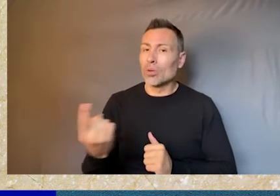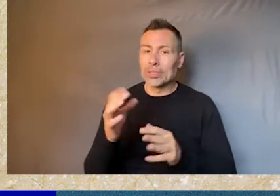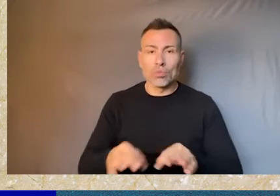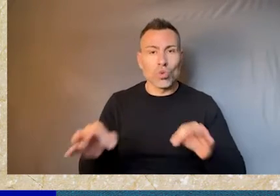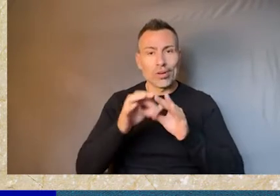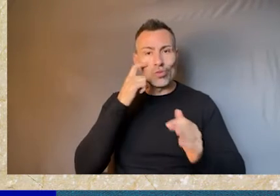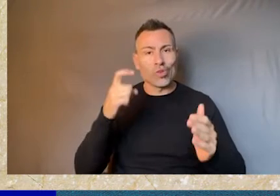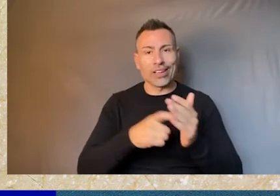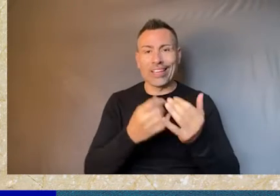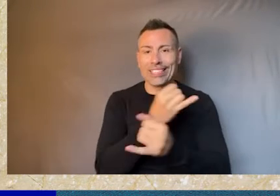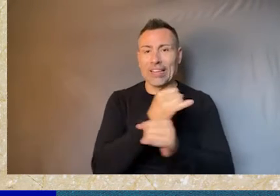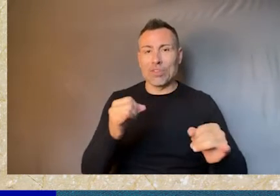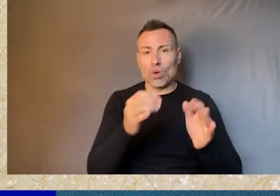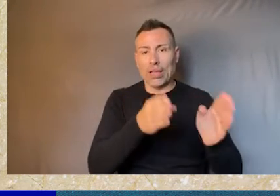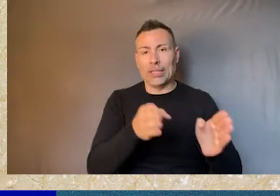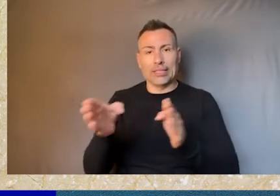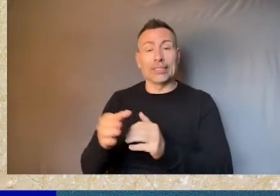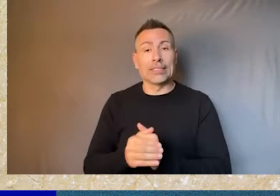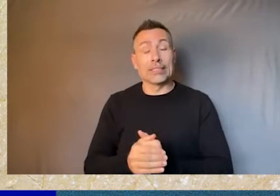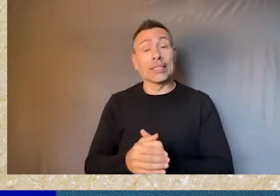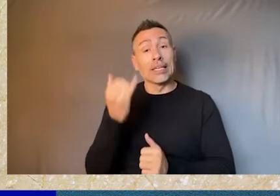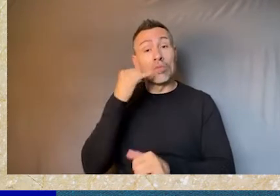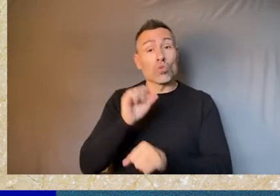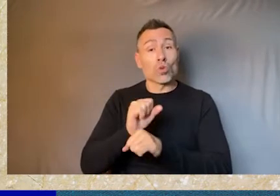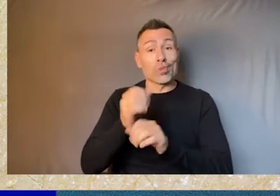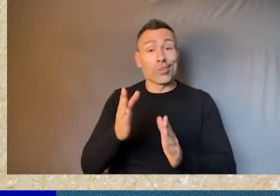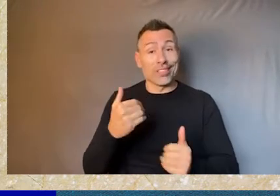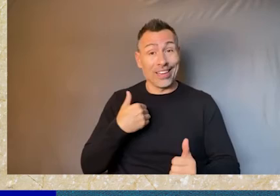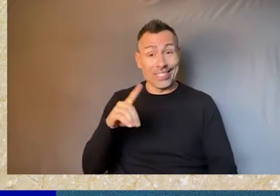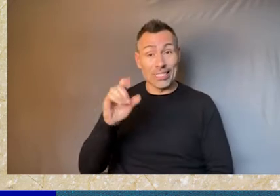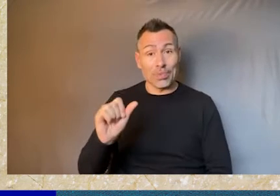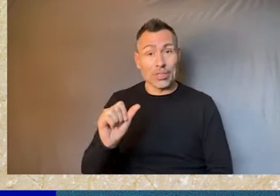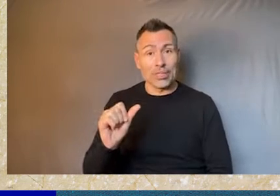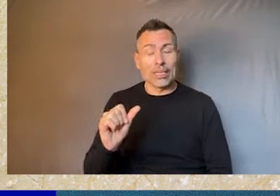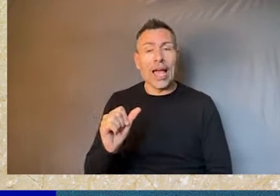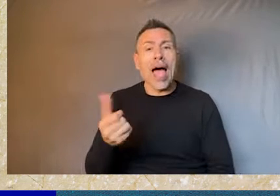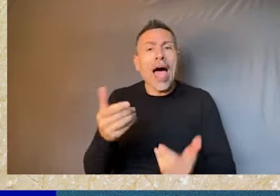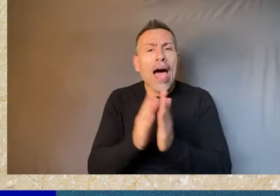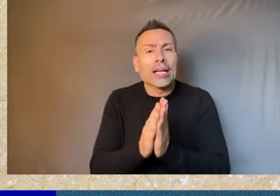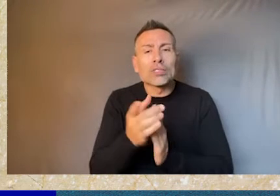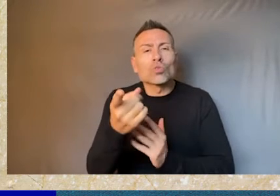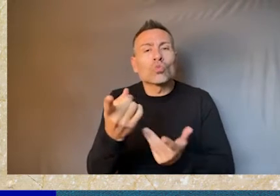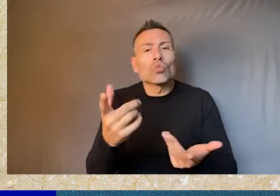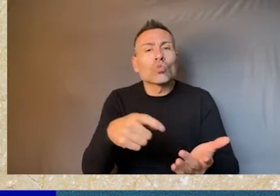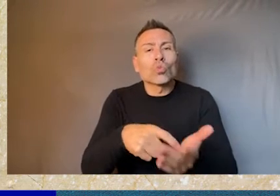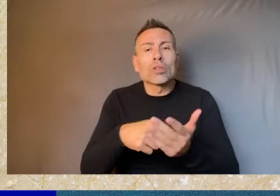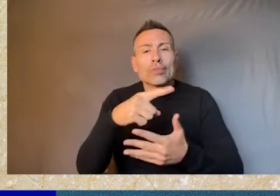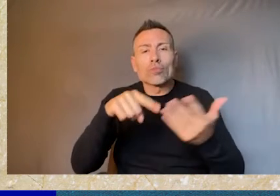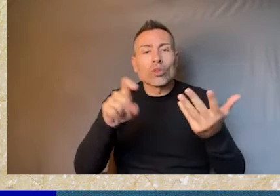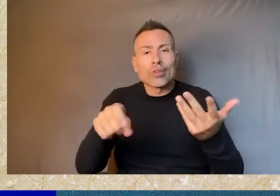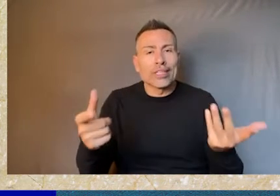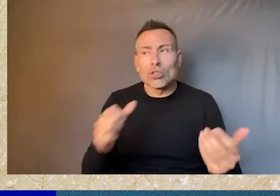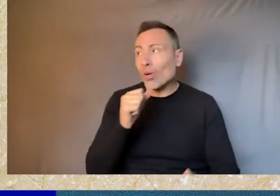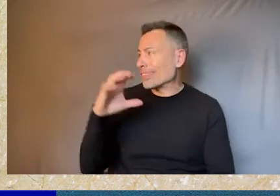them what they need. Don't make a guess or assume what you think they need. And that it goes a long way, not only